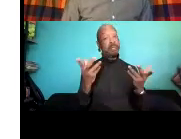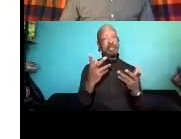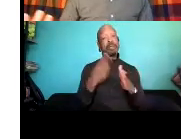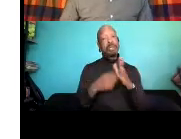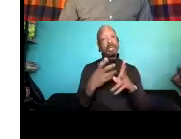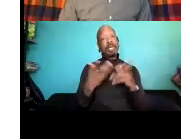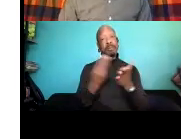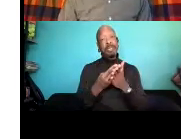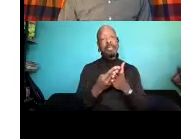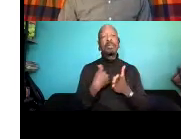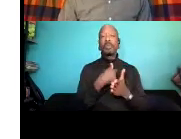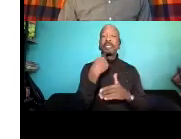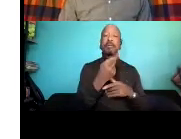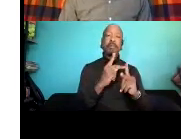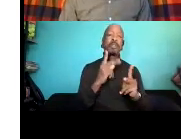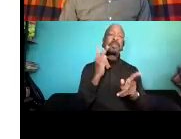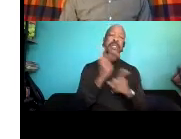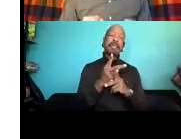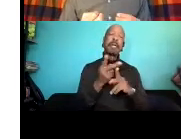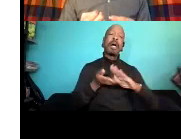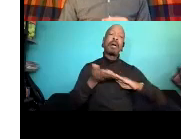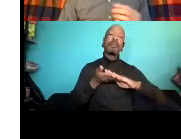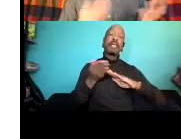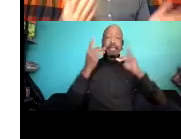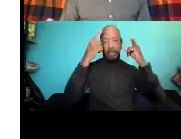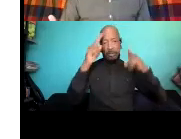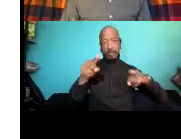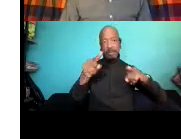And we tell people to keep the operating agreement, the